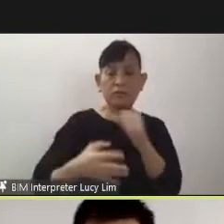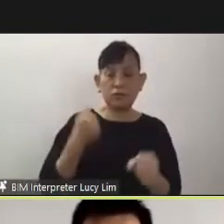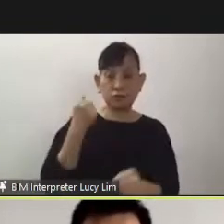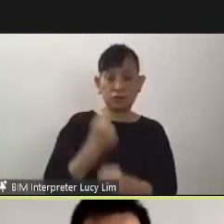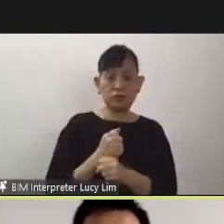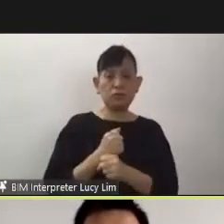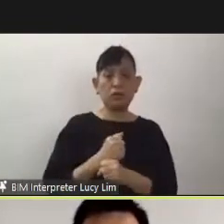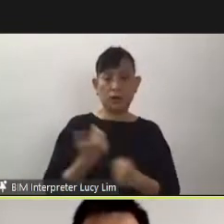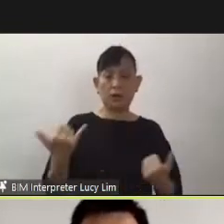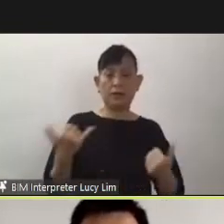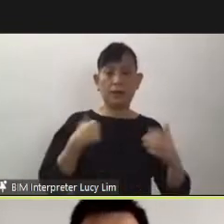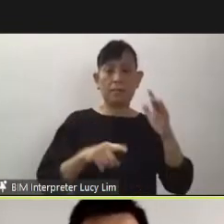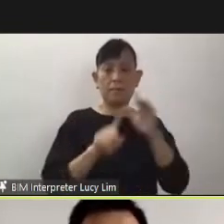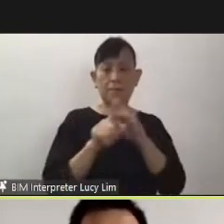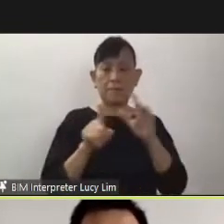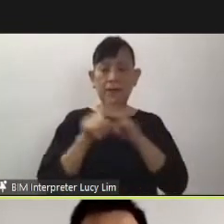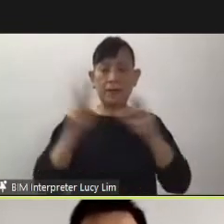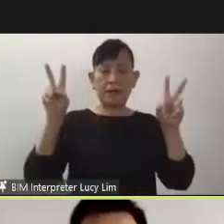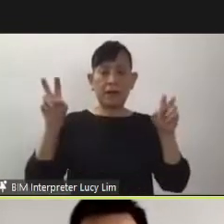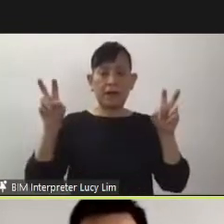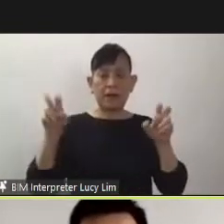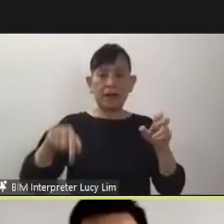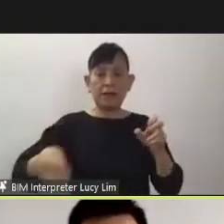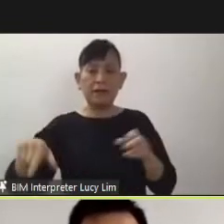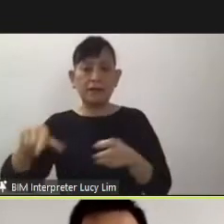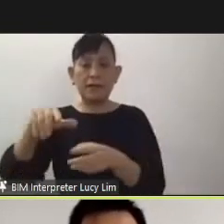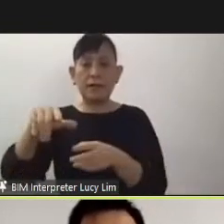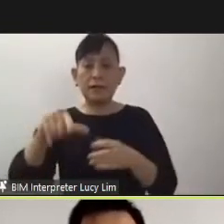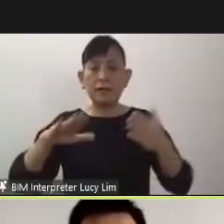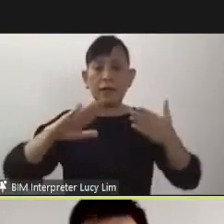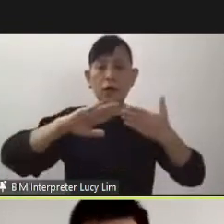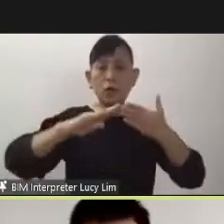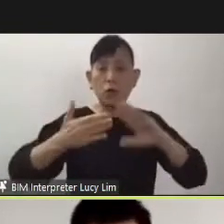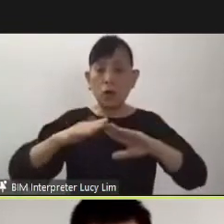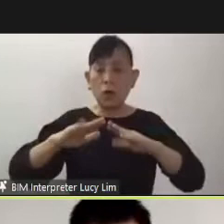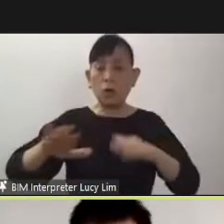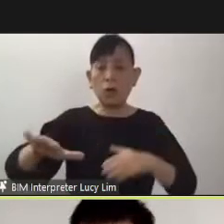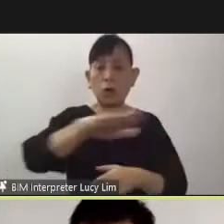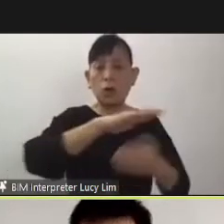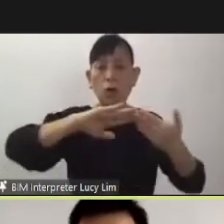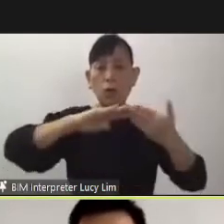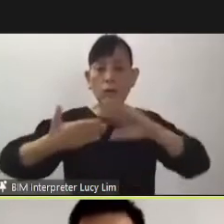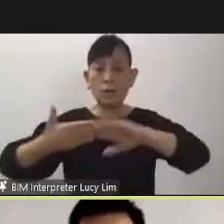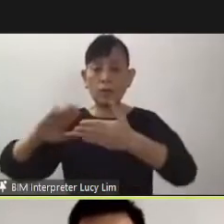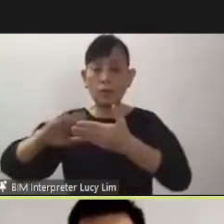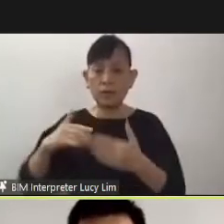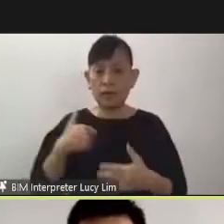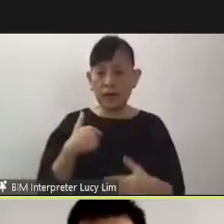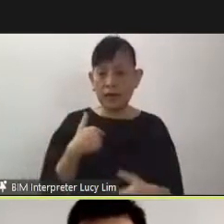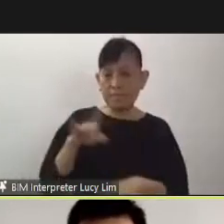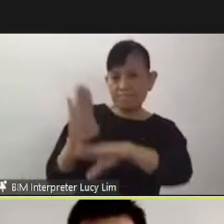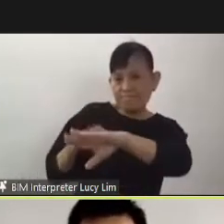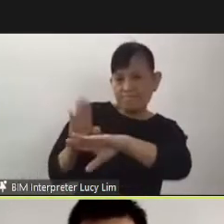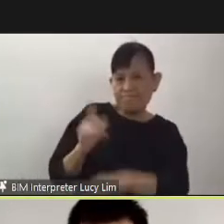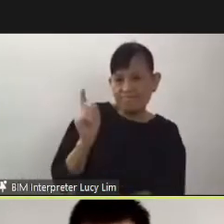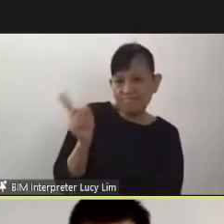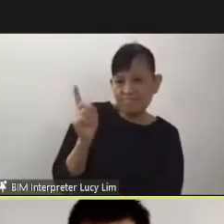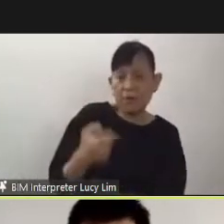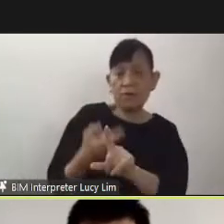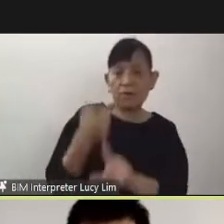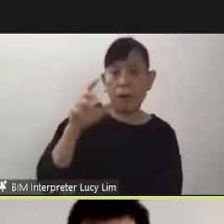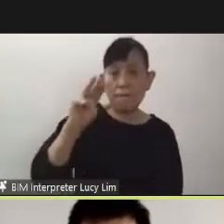this issue, like the local community received the threat from all this mafia, from all this